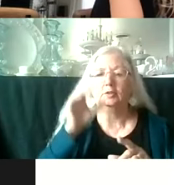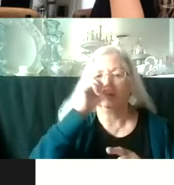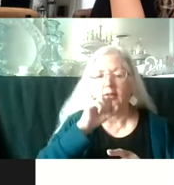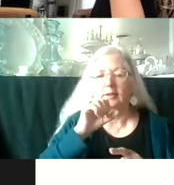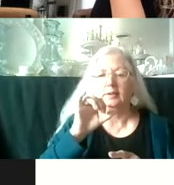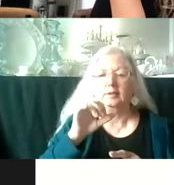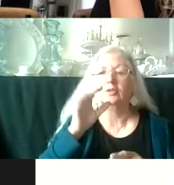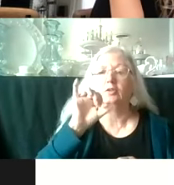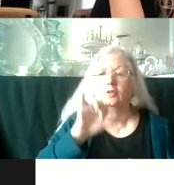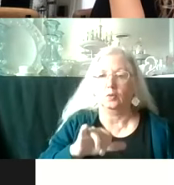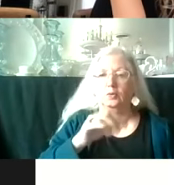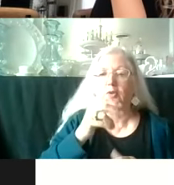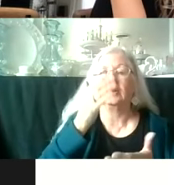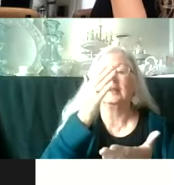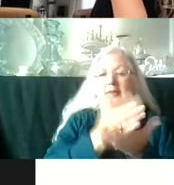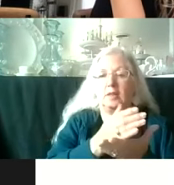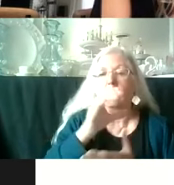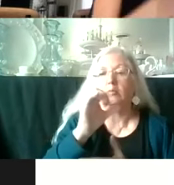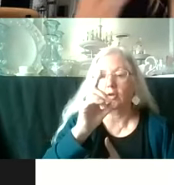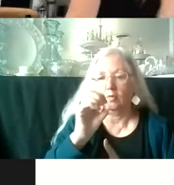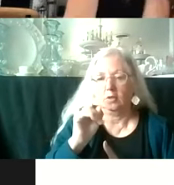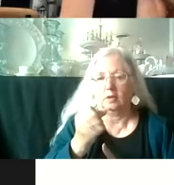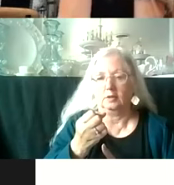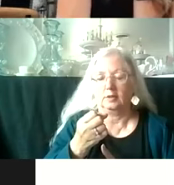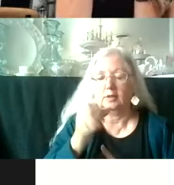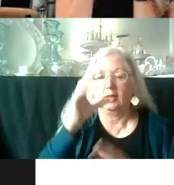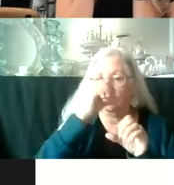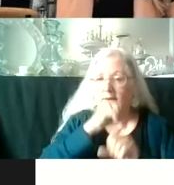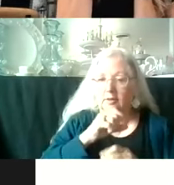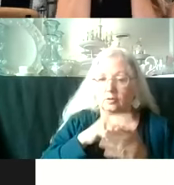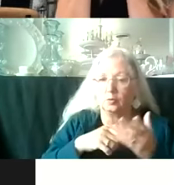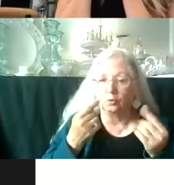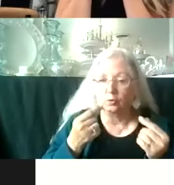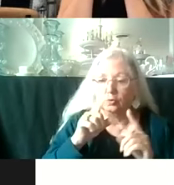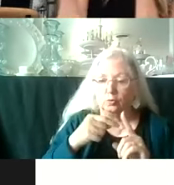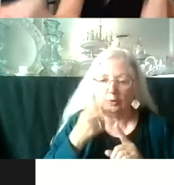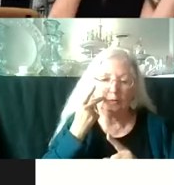stop codons. And guess what you do at a stop codon?